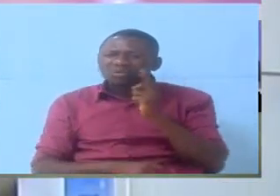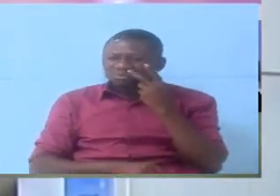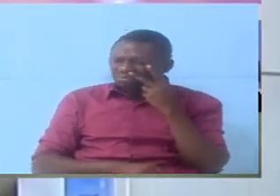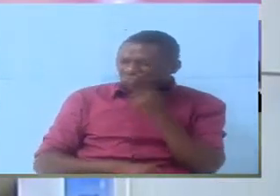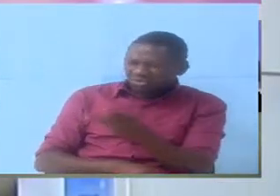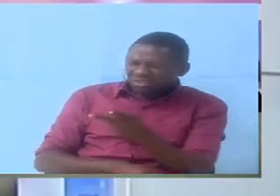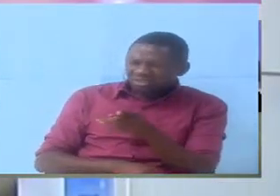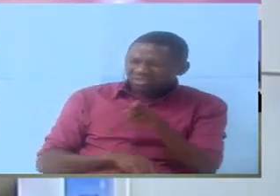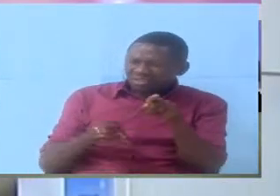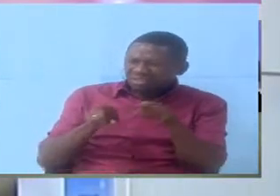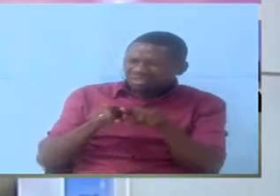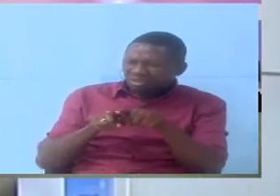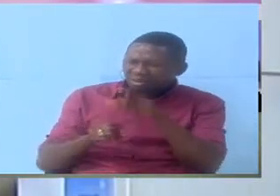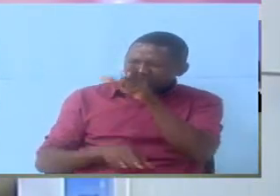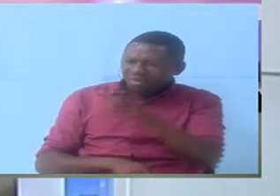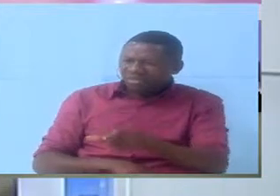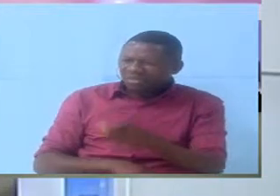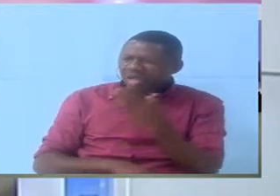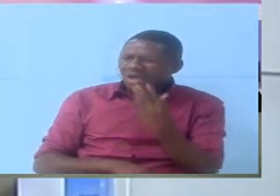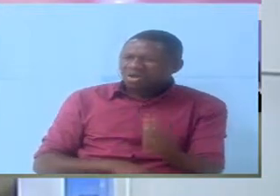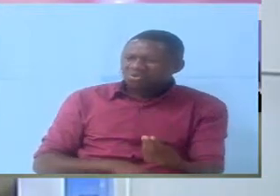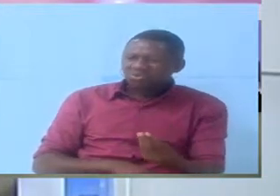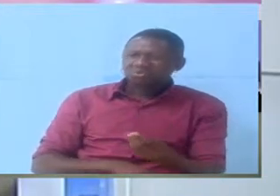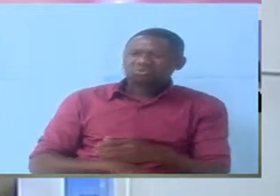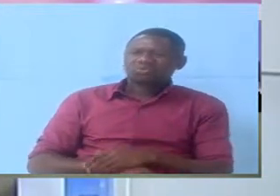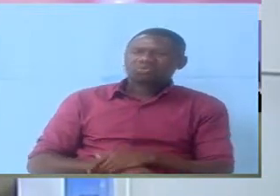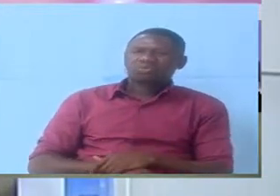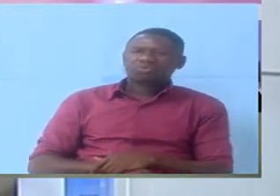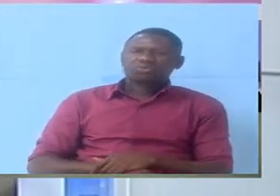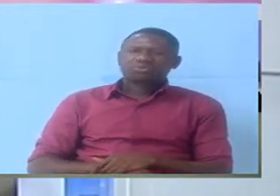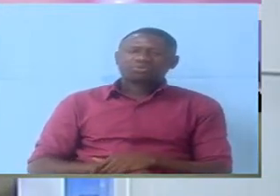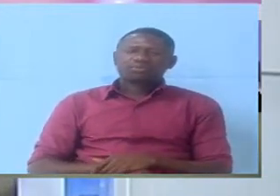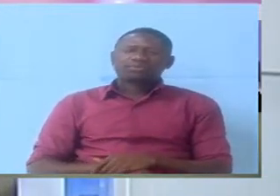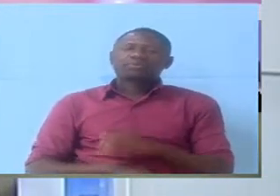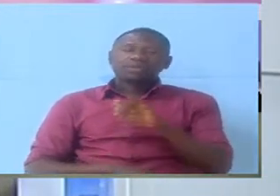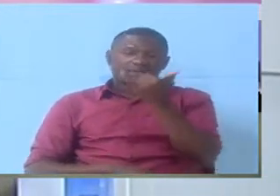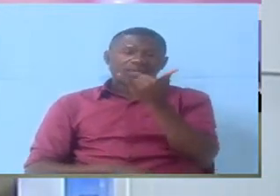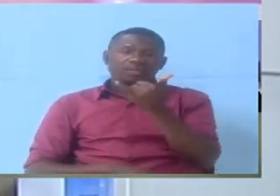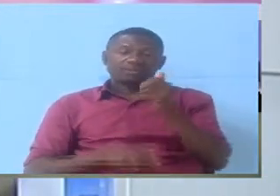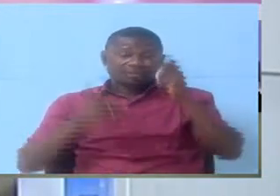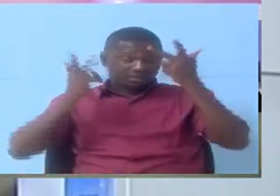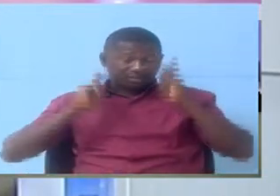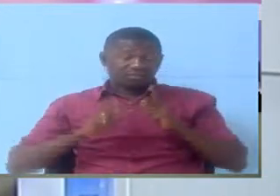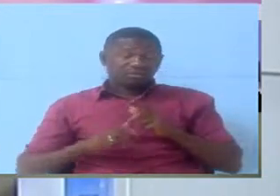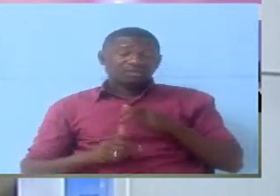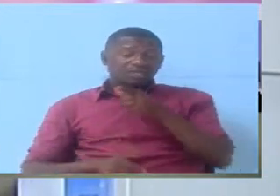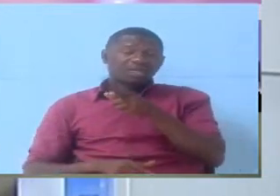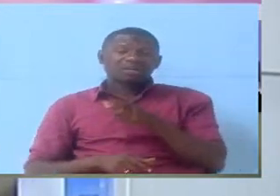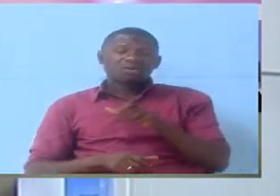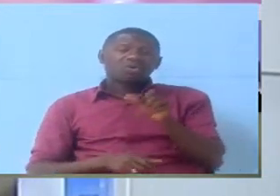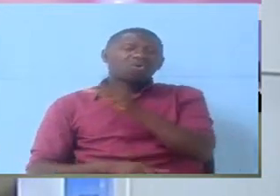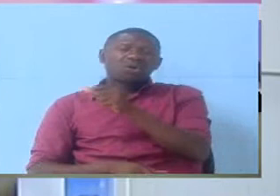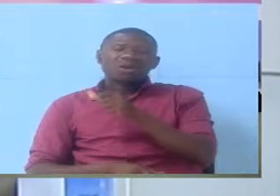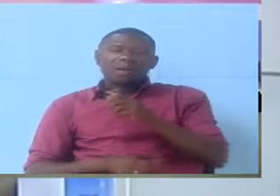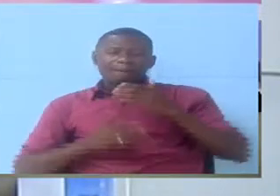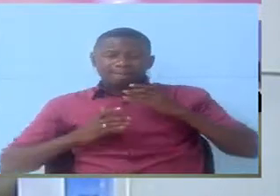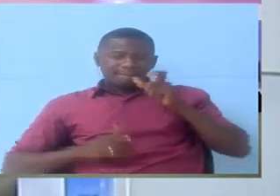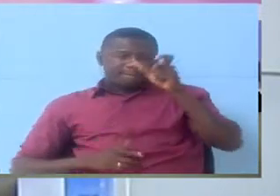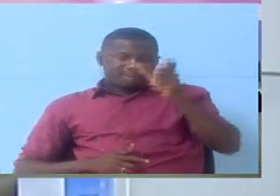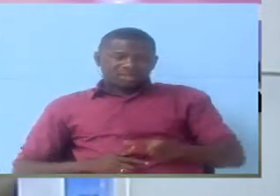please? Yeah. Yes, Council. Ah, Council. That one also, the skull was broken.